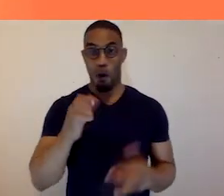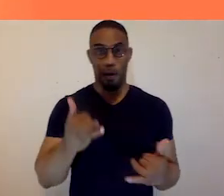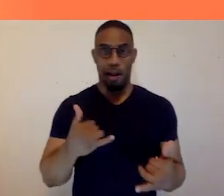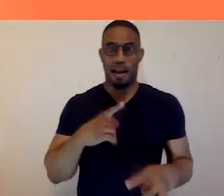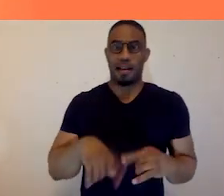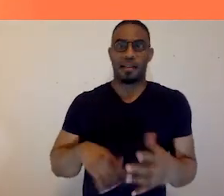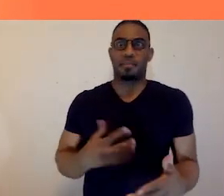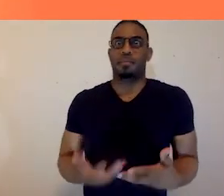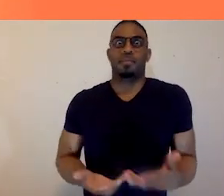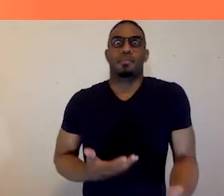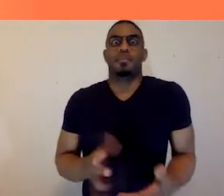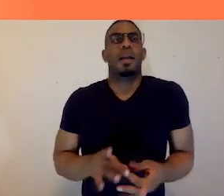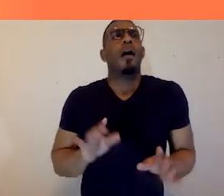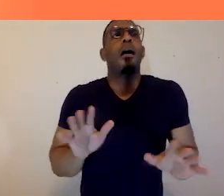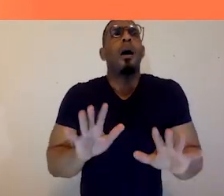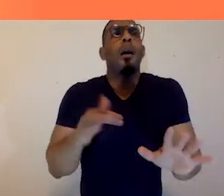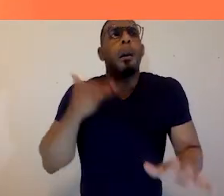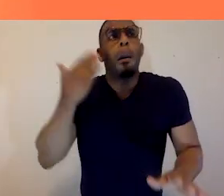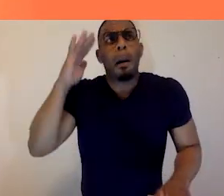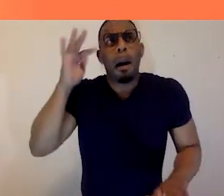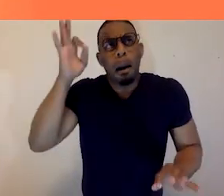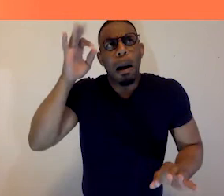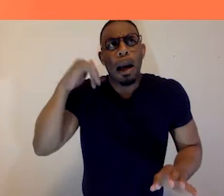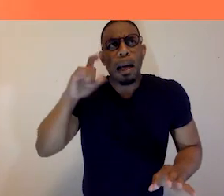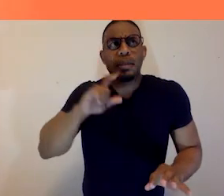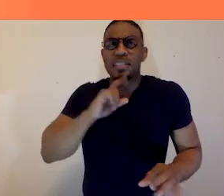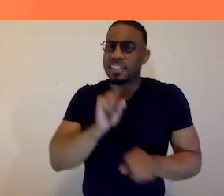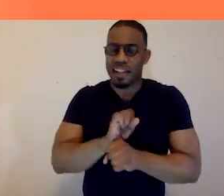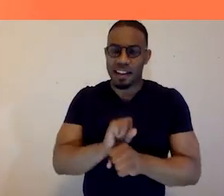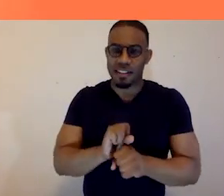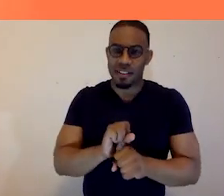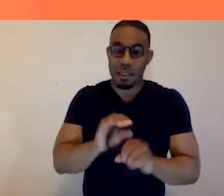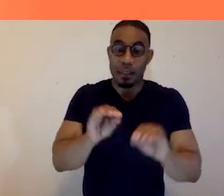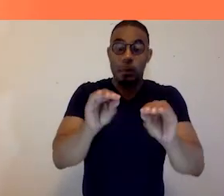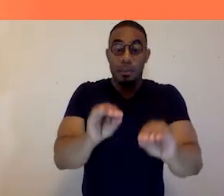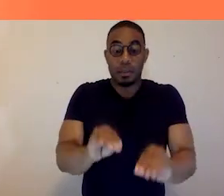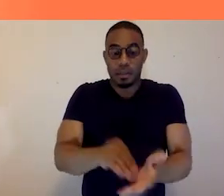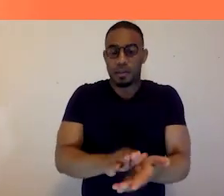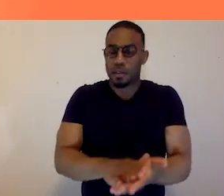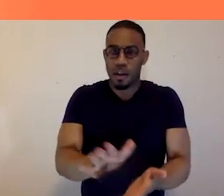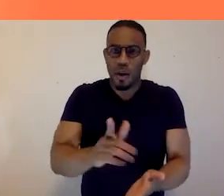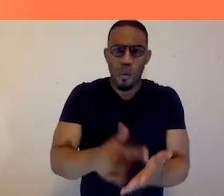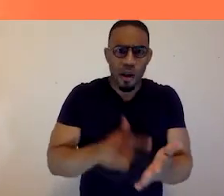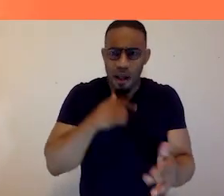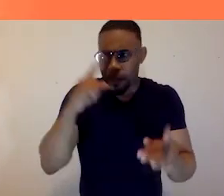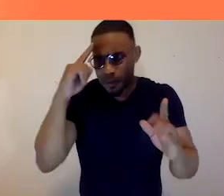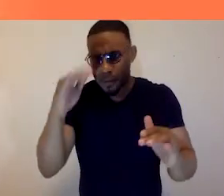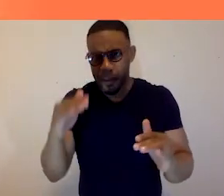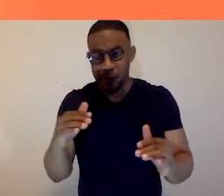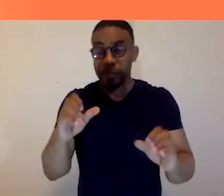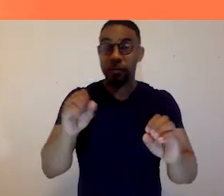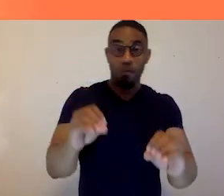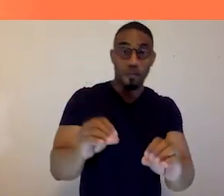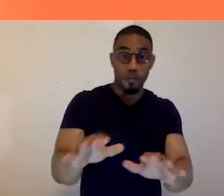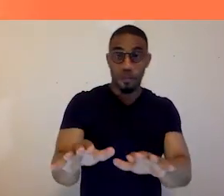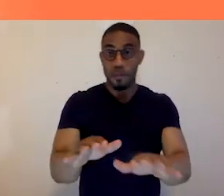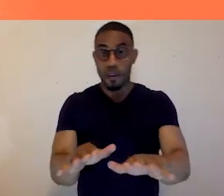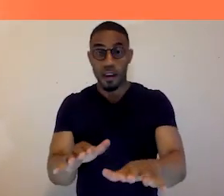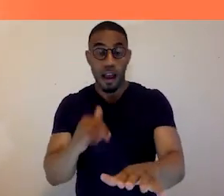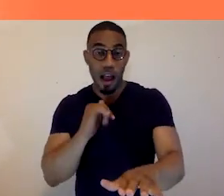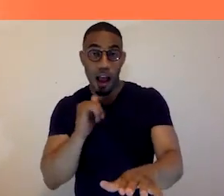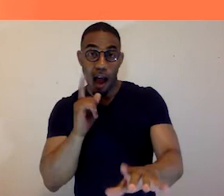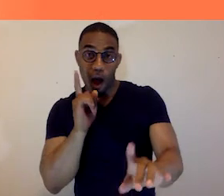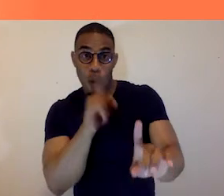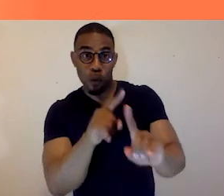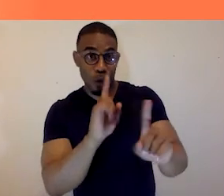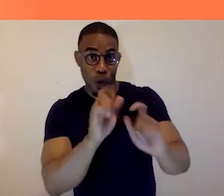can't just like say, oh, I don't know. I need to actually put something down. What is it that I'm expecting? So I went